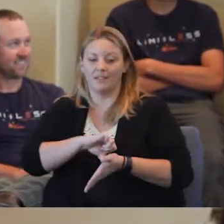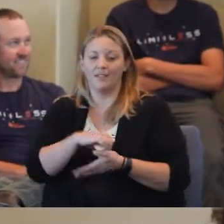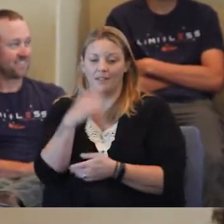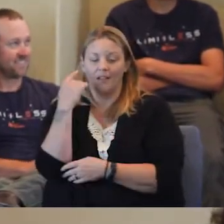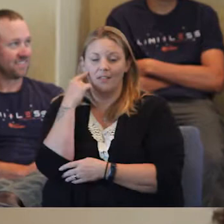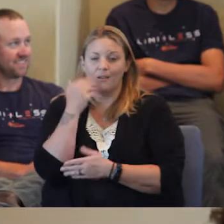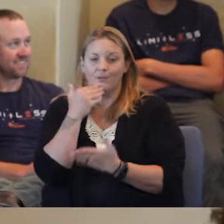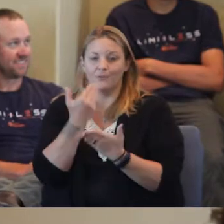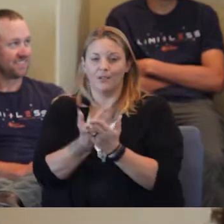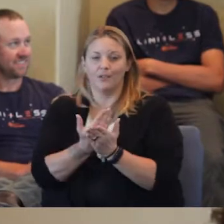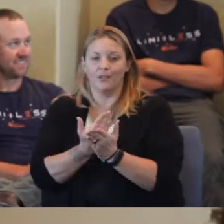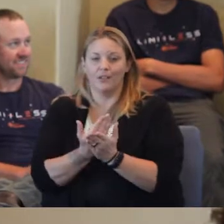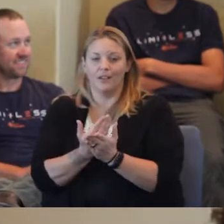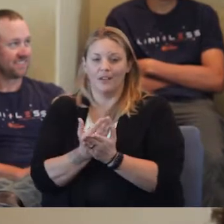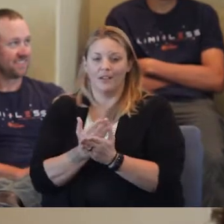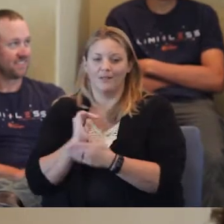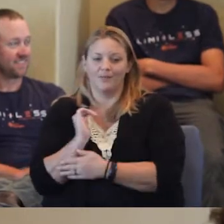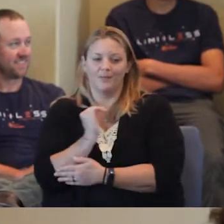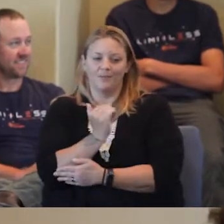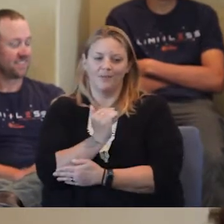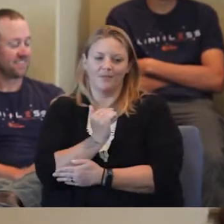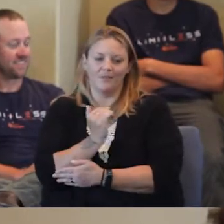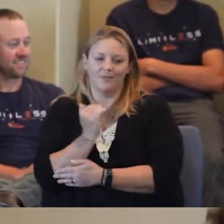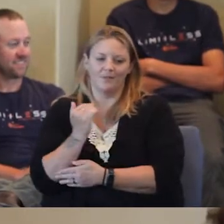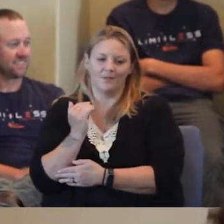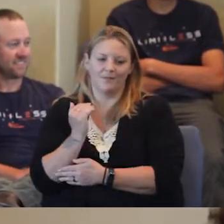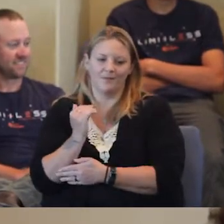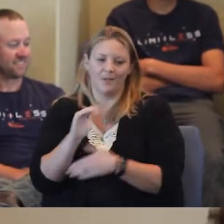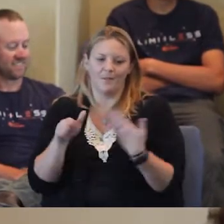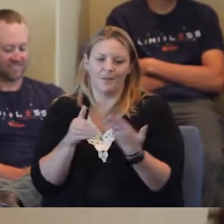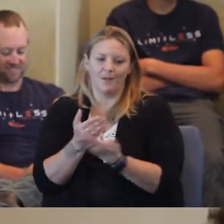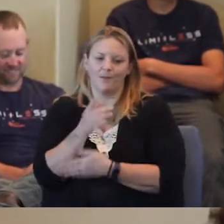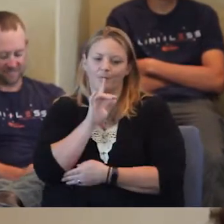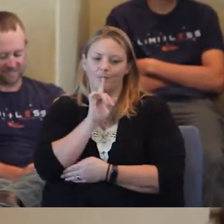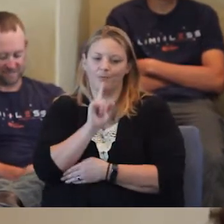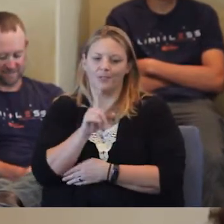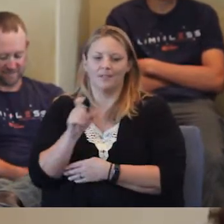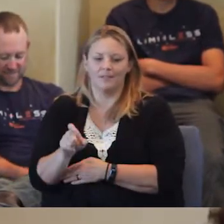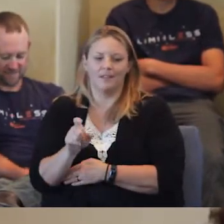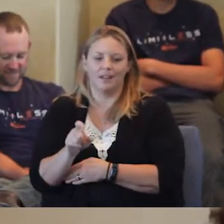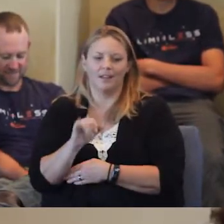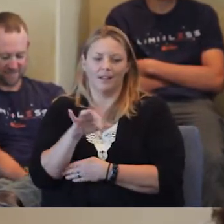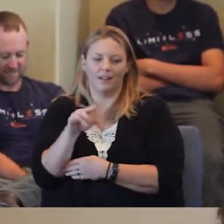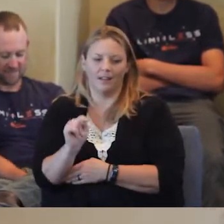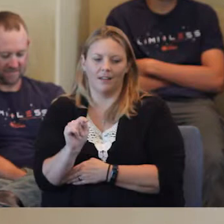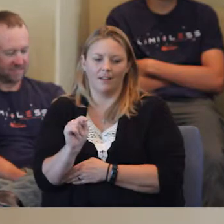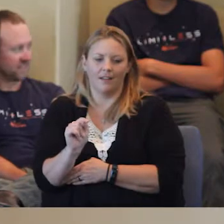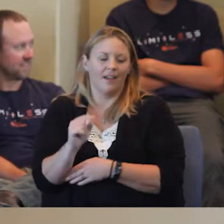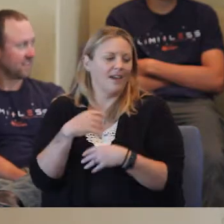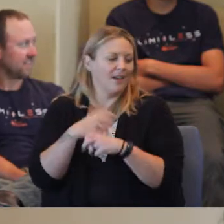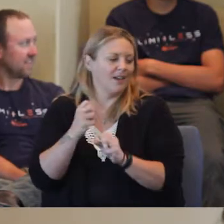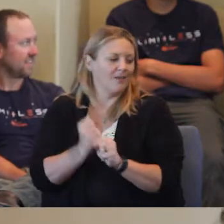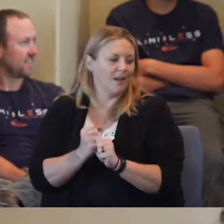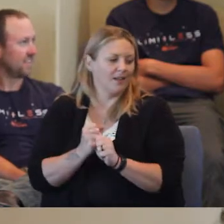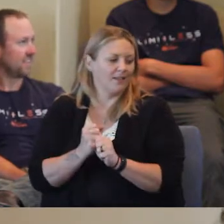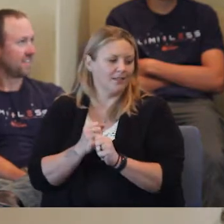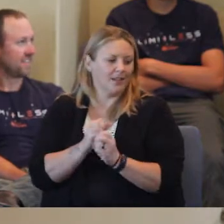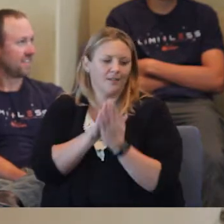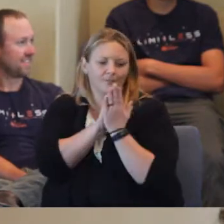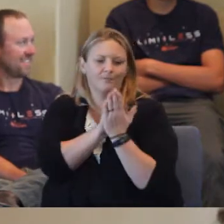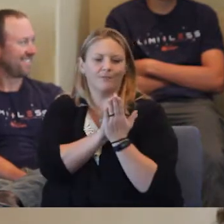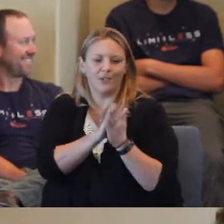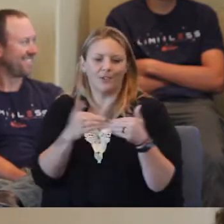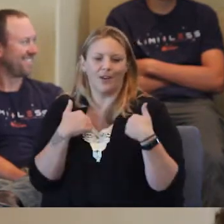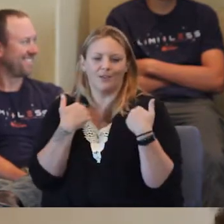and I thought that it was really good. I think we all really needed it, and I think that it made us closer as a youth group